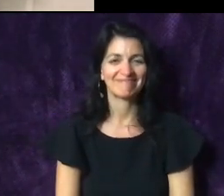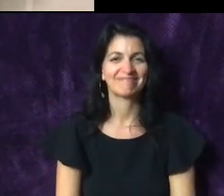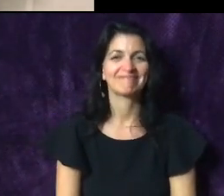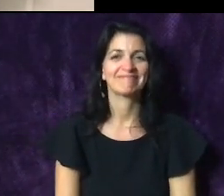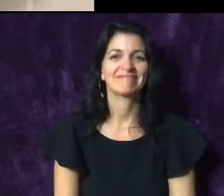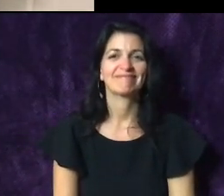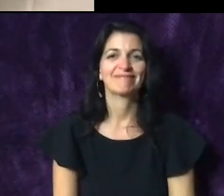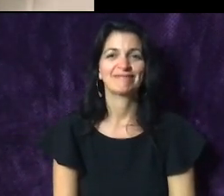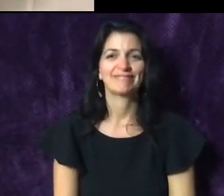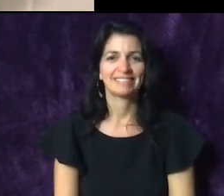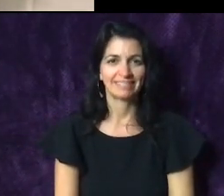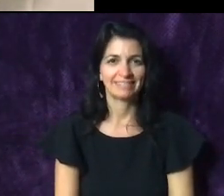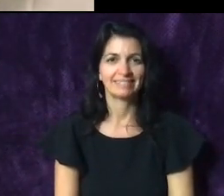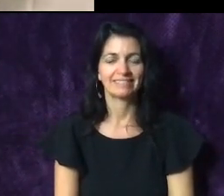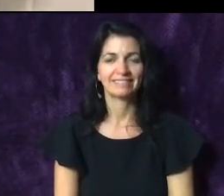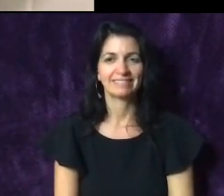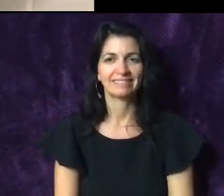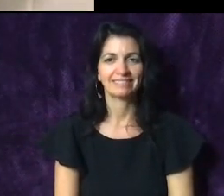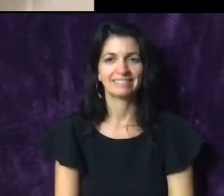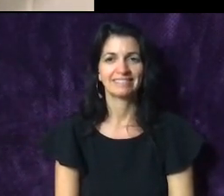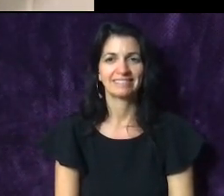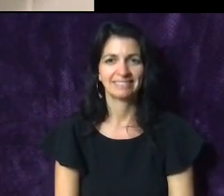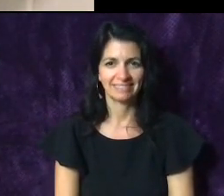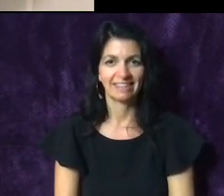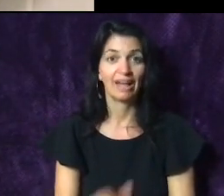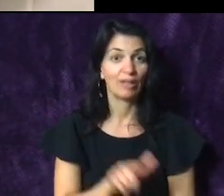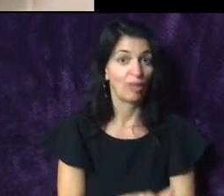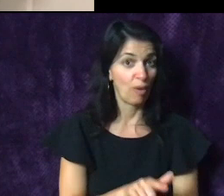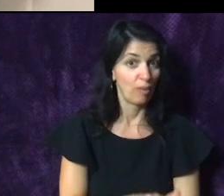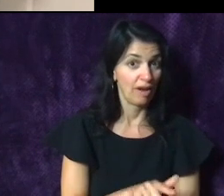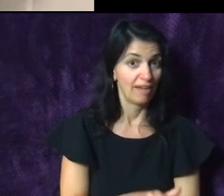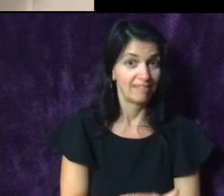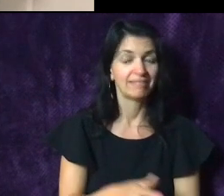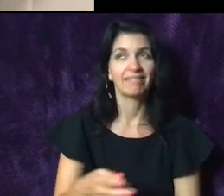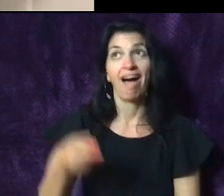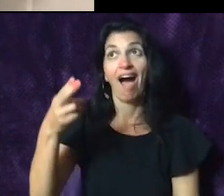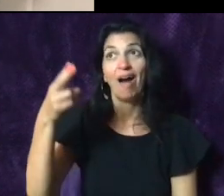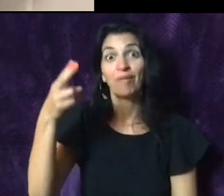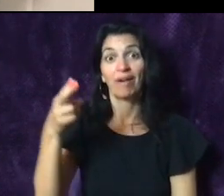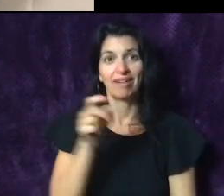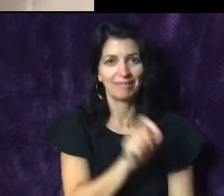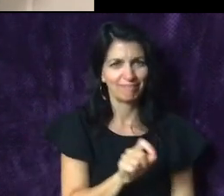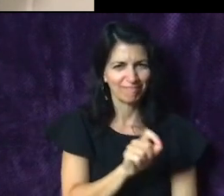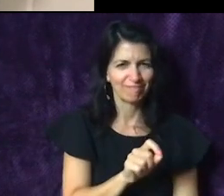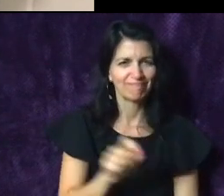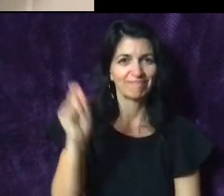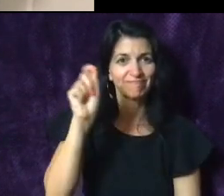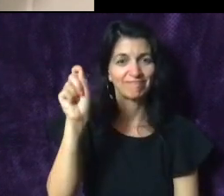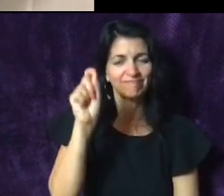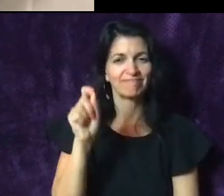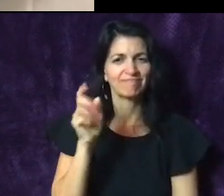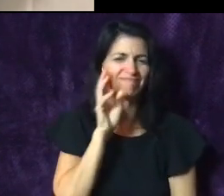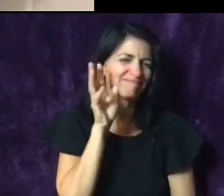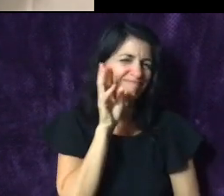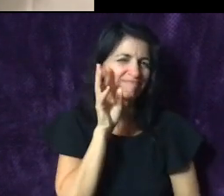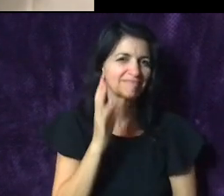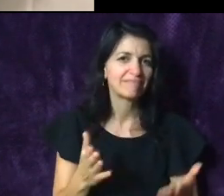one down here, a high one up here, oops, and then maybe